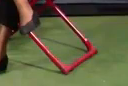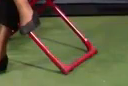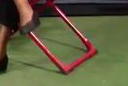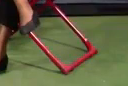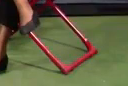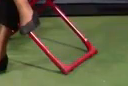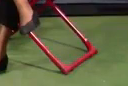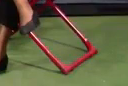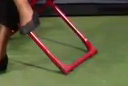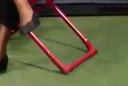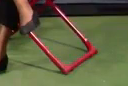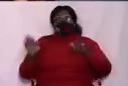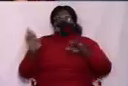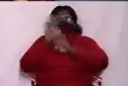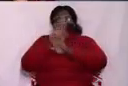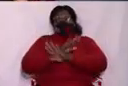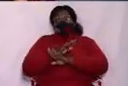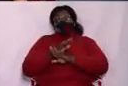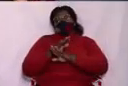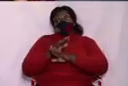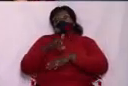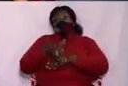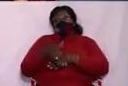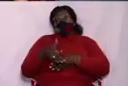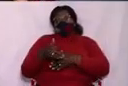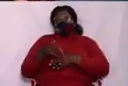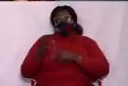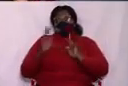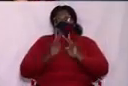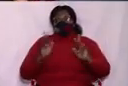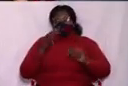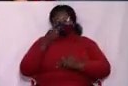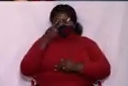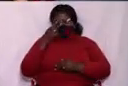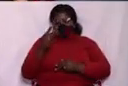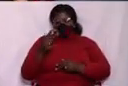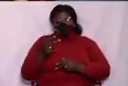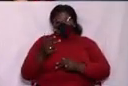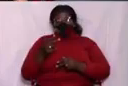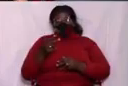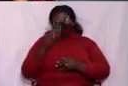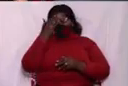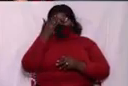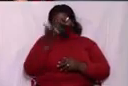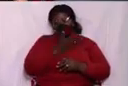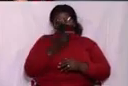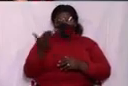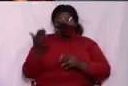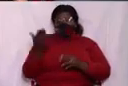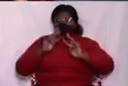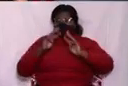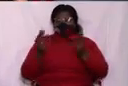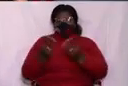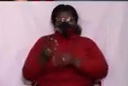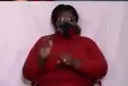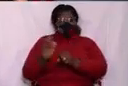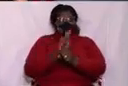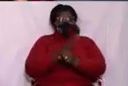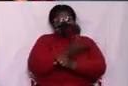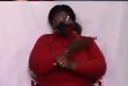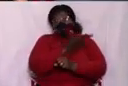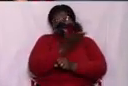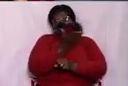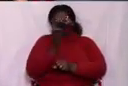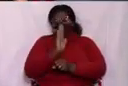A very good evening, Namibia, and to the viewers, and hello to the world as well. It's that time of the day